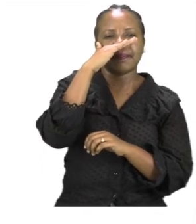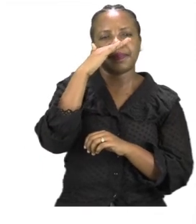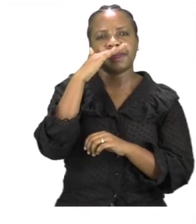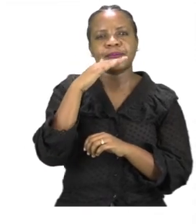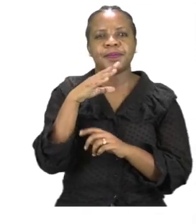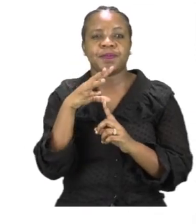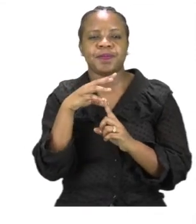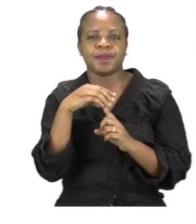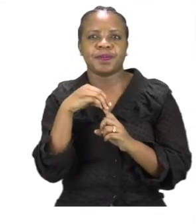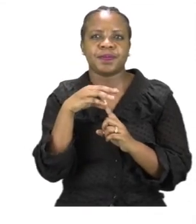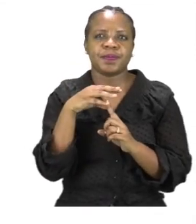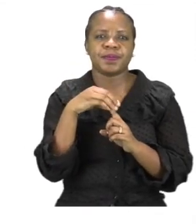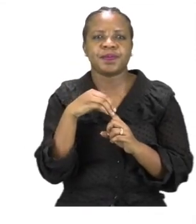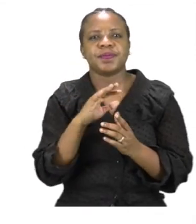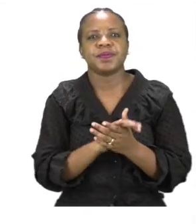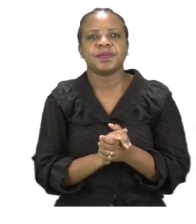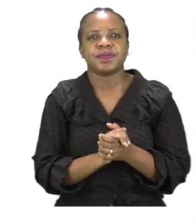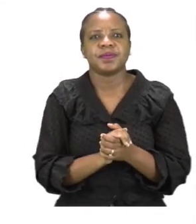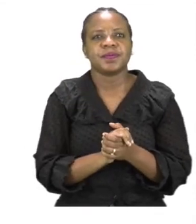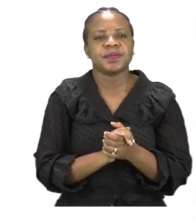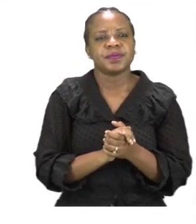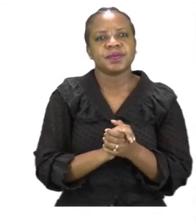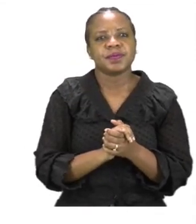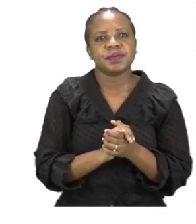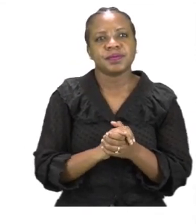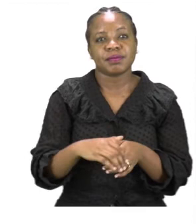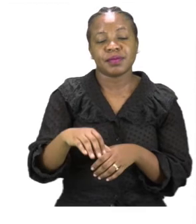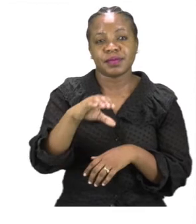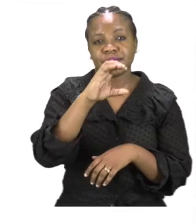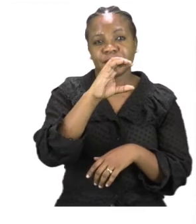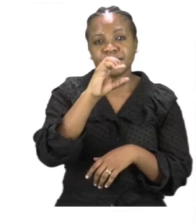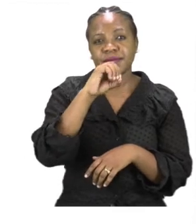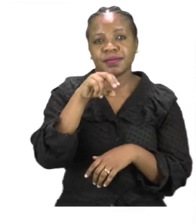The word courage can also mean brave.